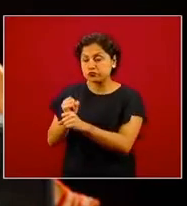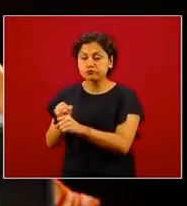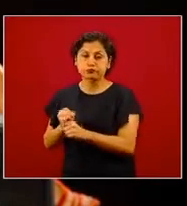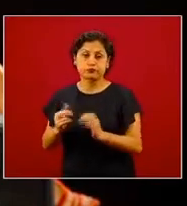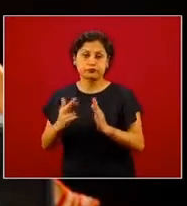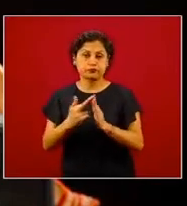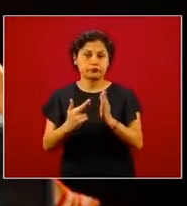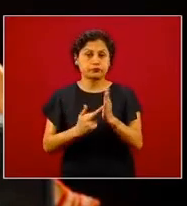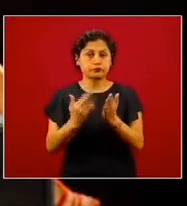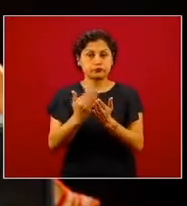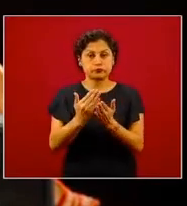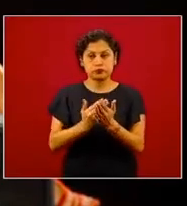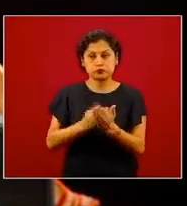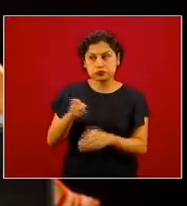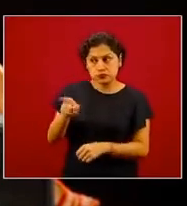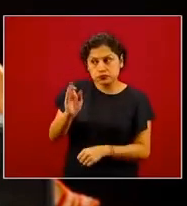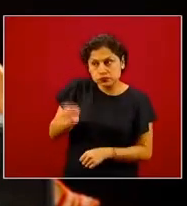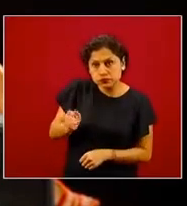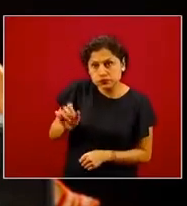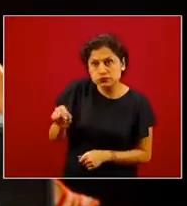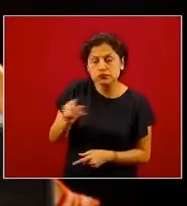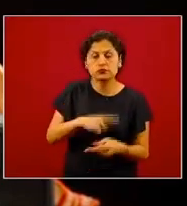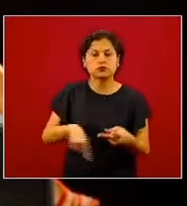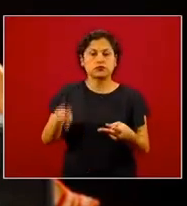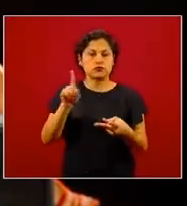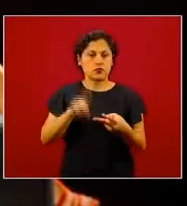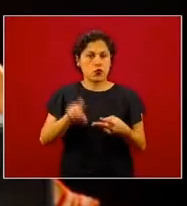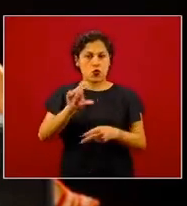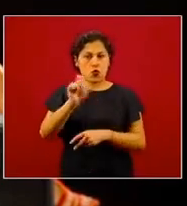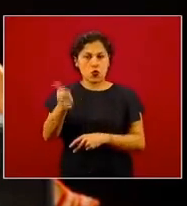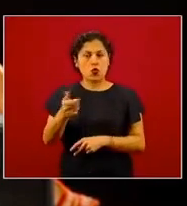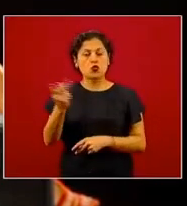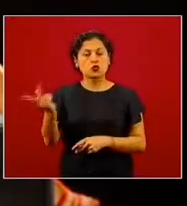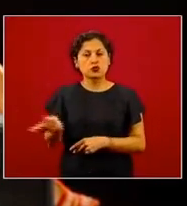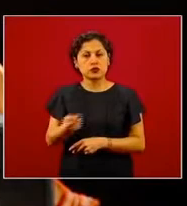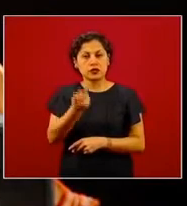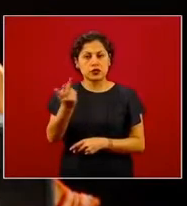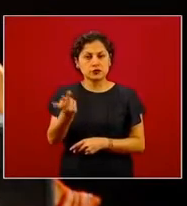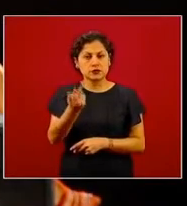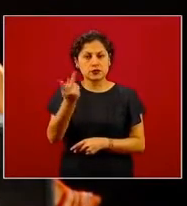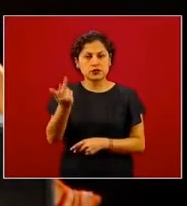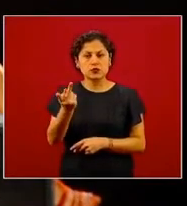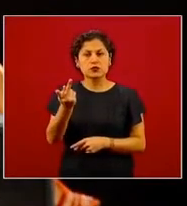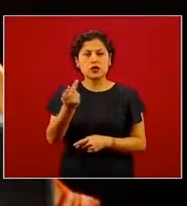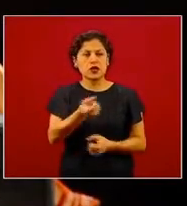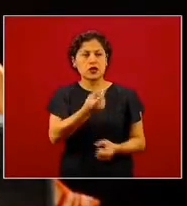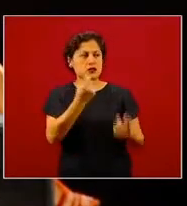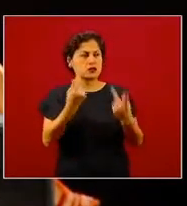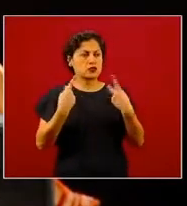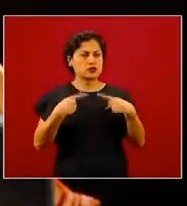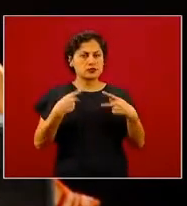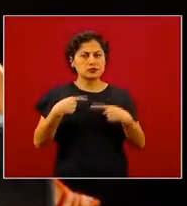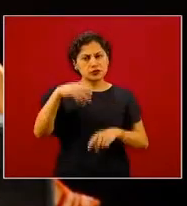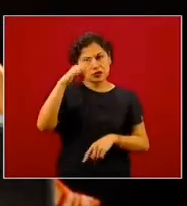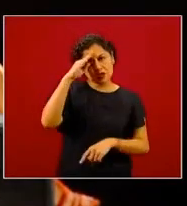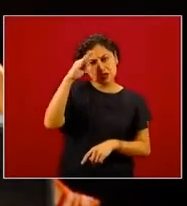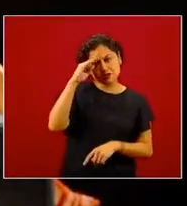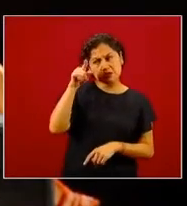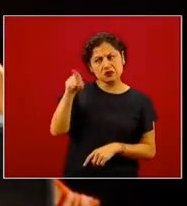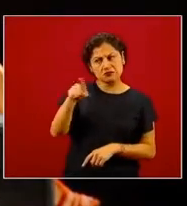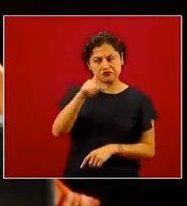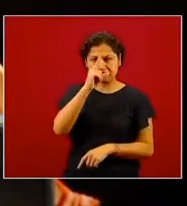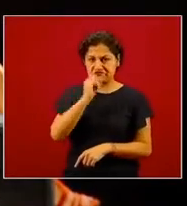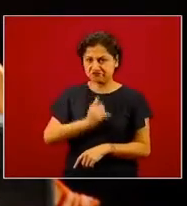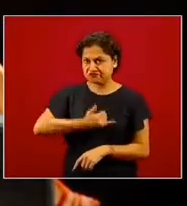not, or am I getting ahead of myself? And then second, a lot of people have the idea that